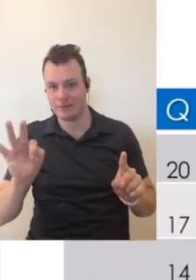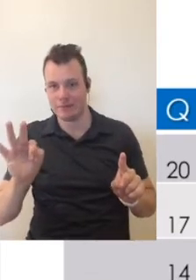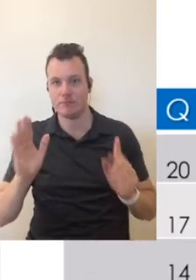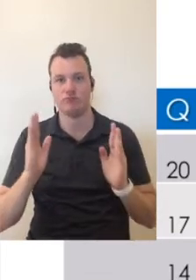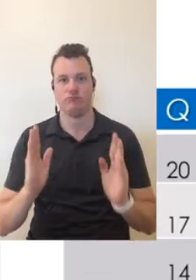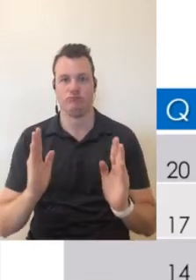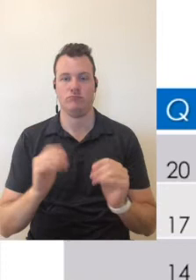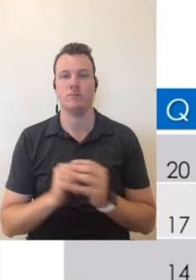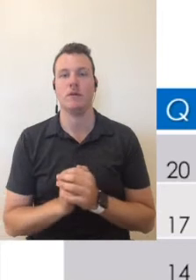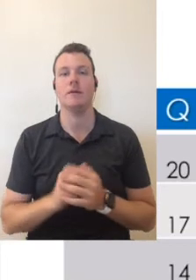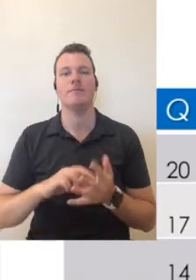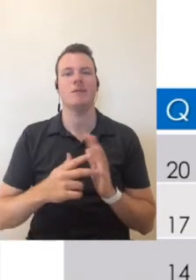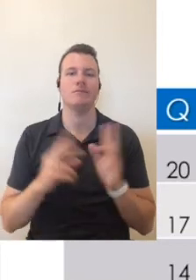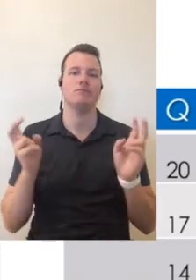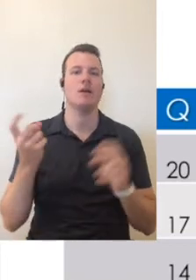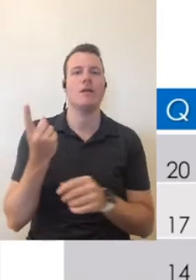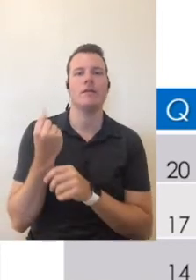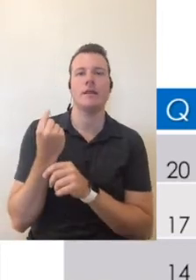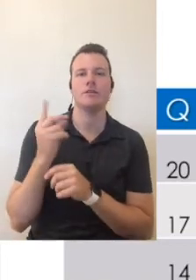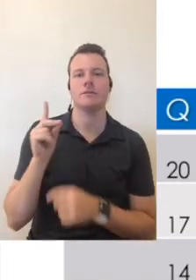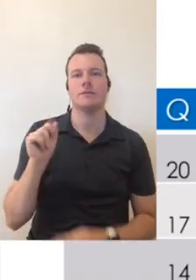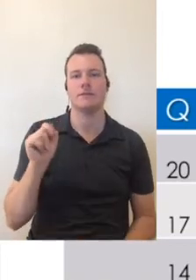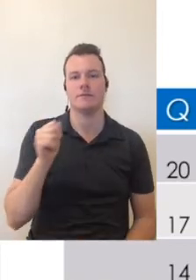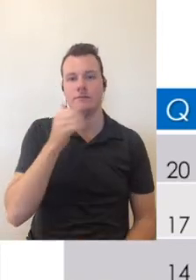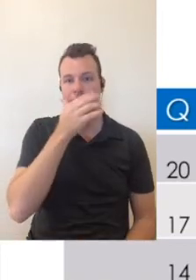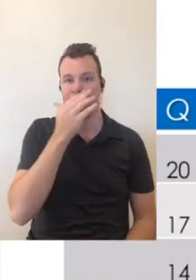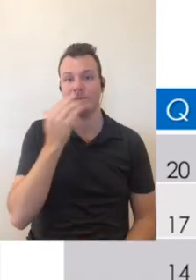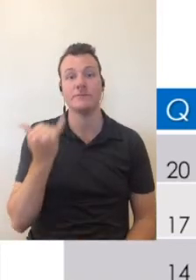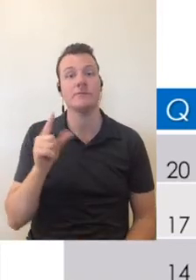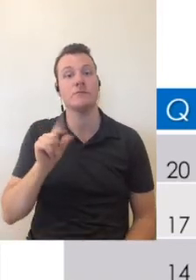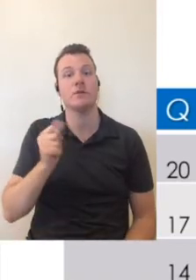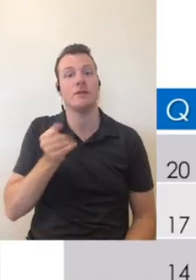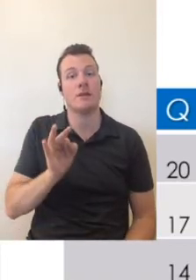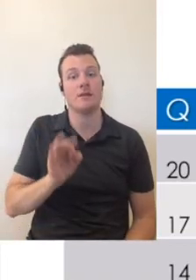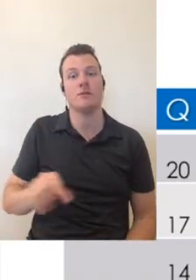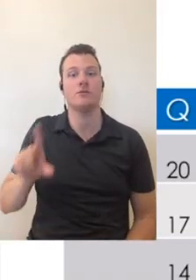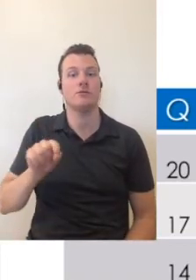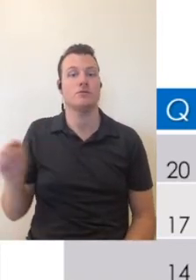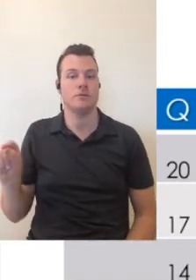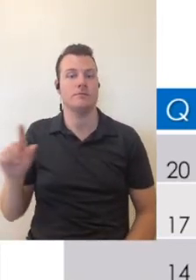to 2019. So we're looking at last year's data because we're now in